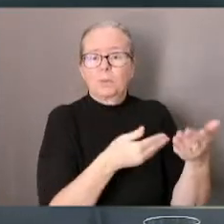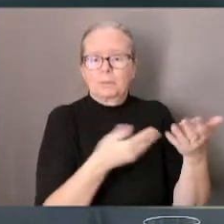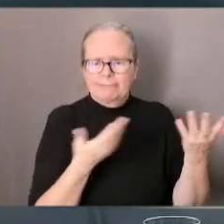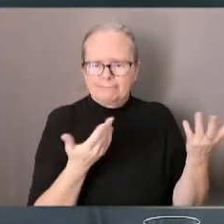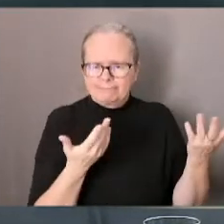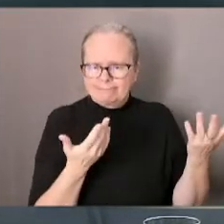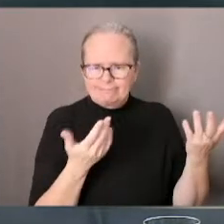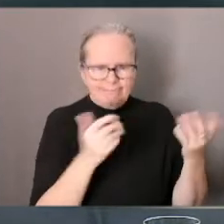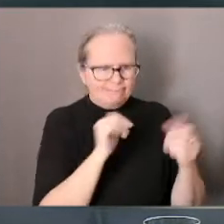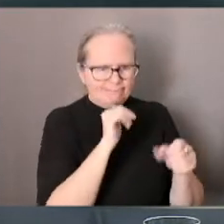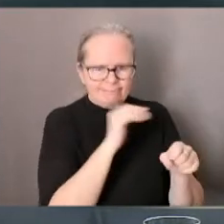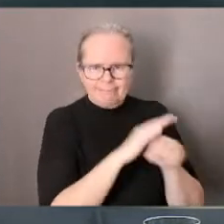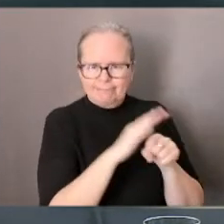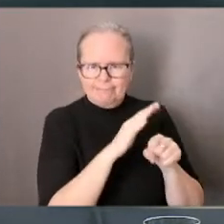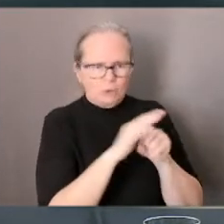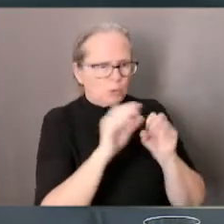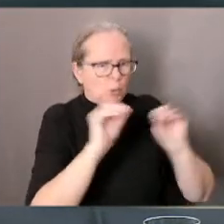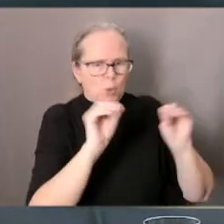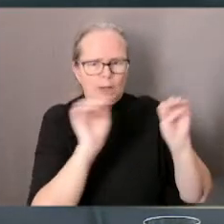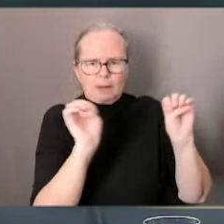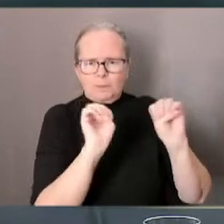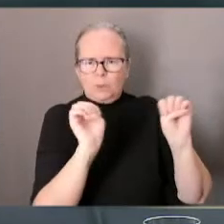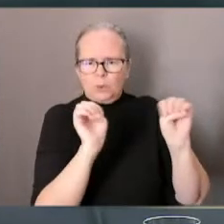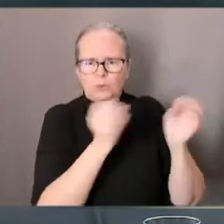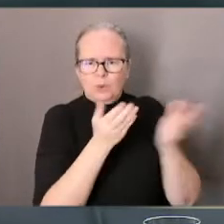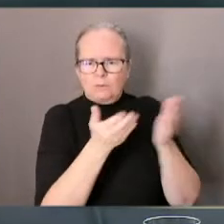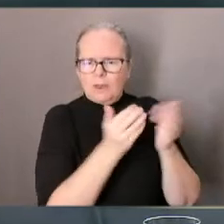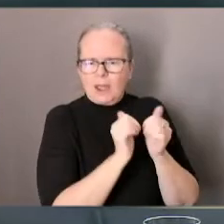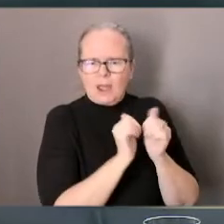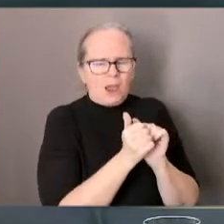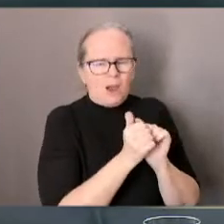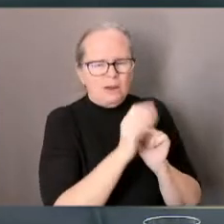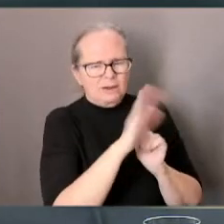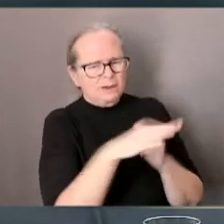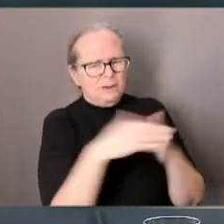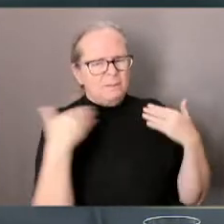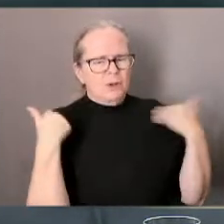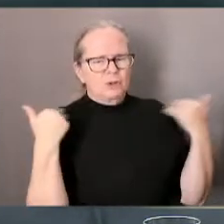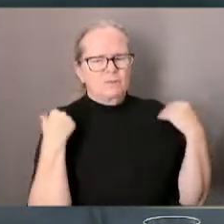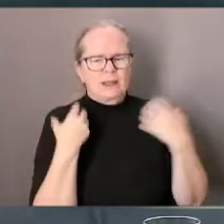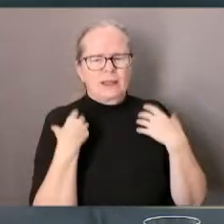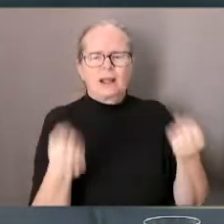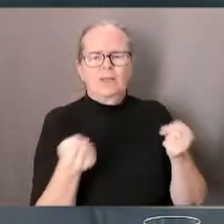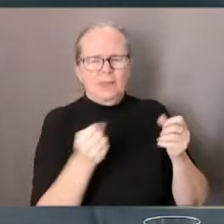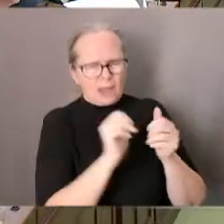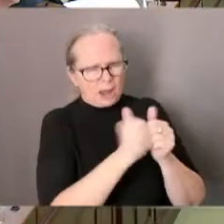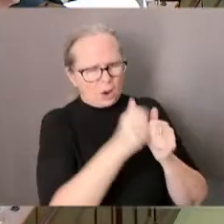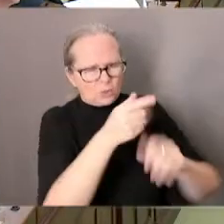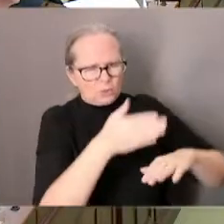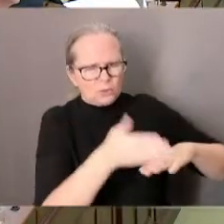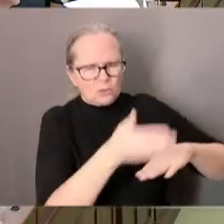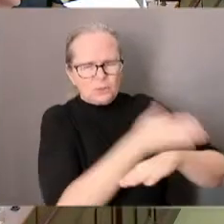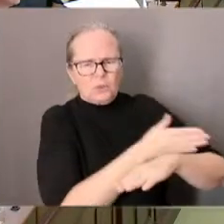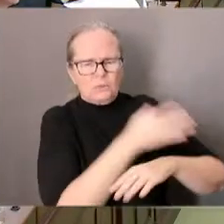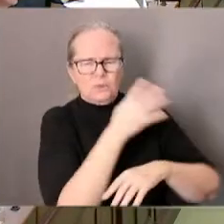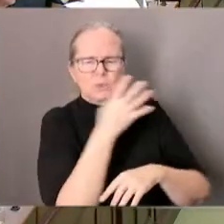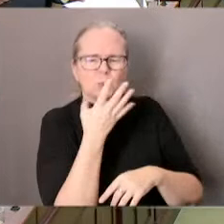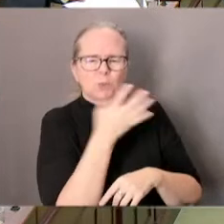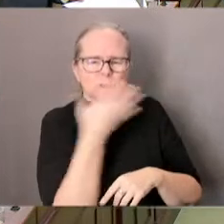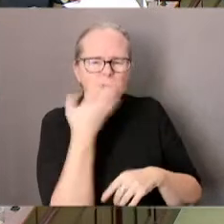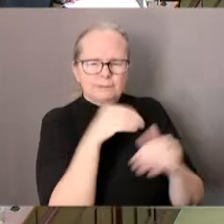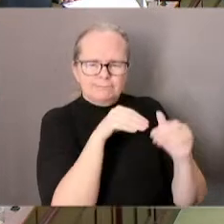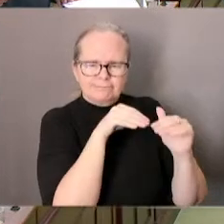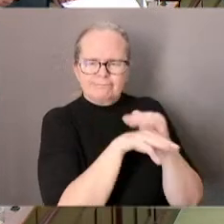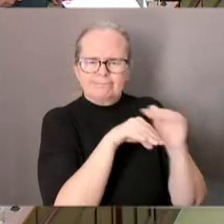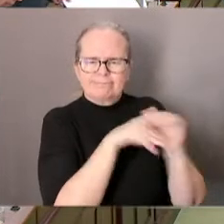of Health what is this government doing to improve and stabilize emergency room accessibility in our rural communities The Honorable the minister of Health thank you Mr